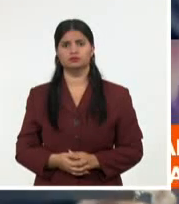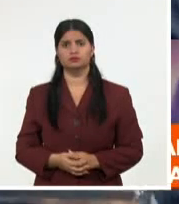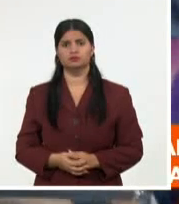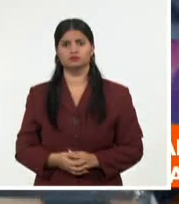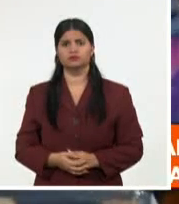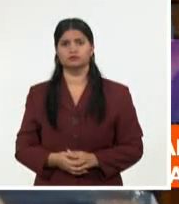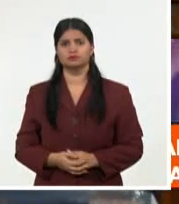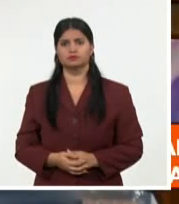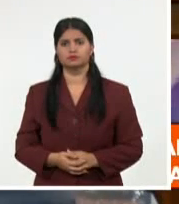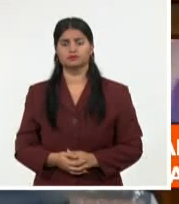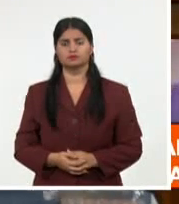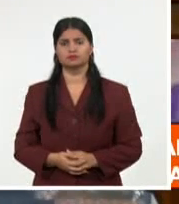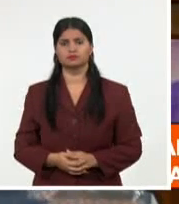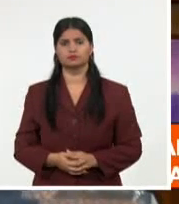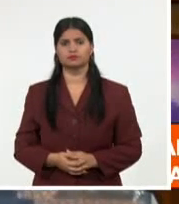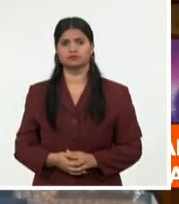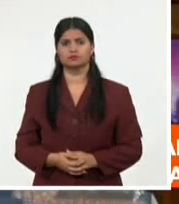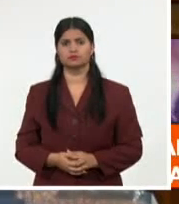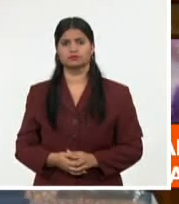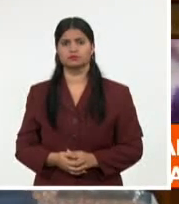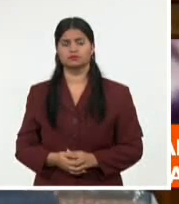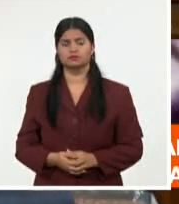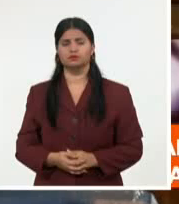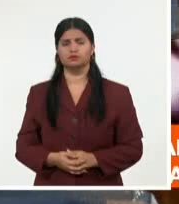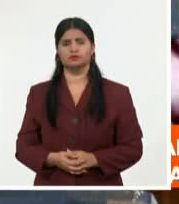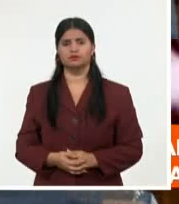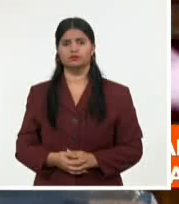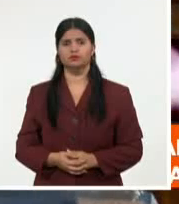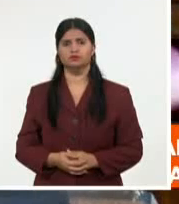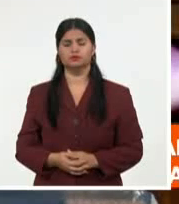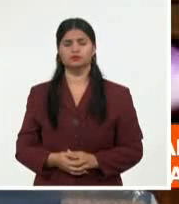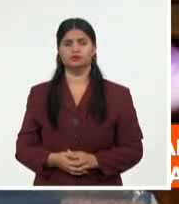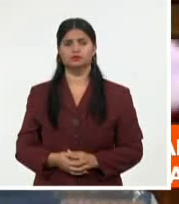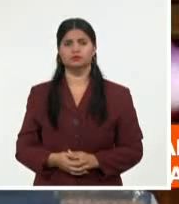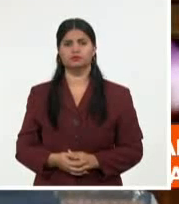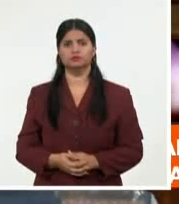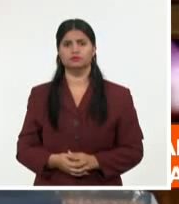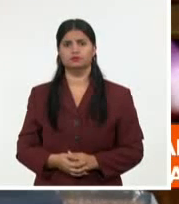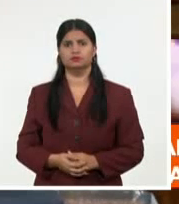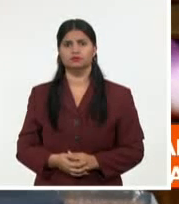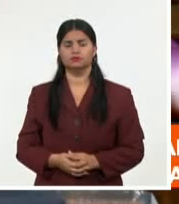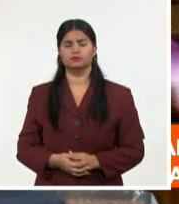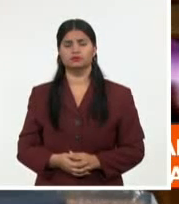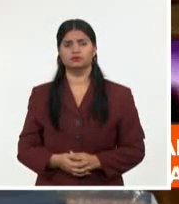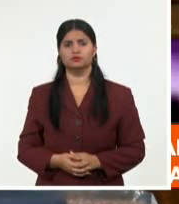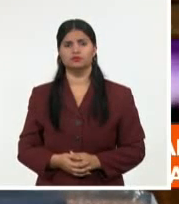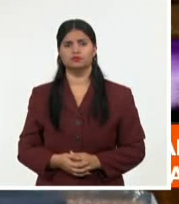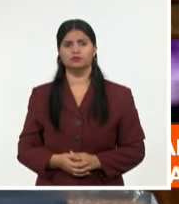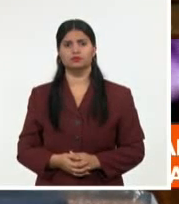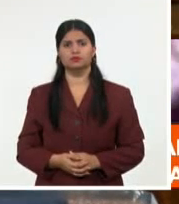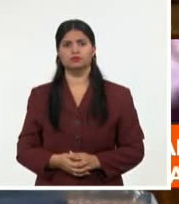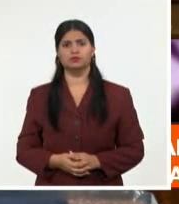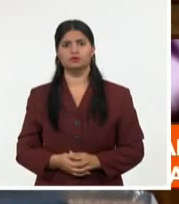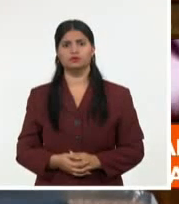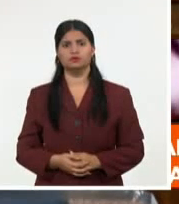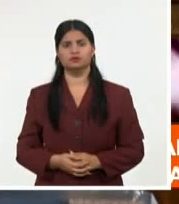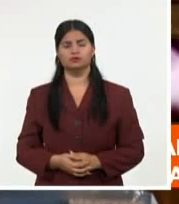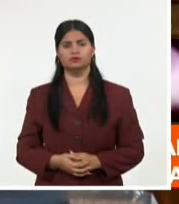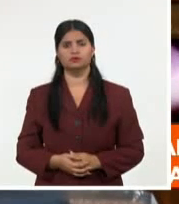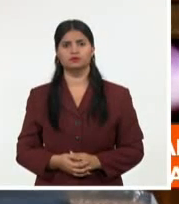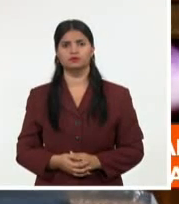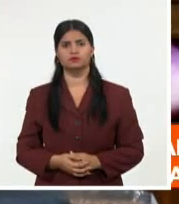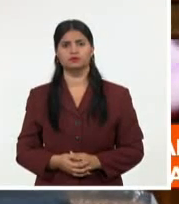beginning of the end of a policy of isolation that some were trying to impose against Cuba in this